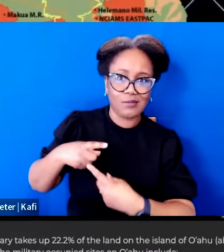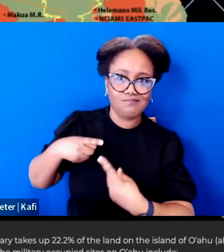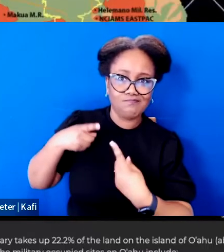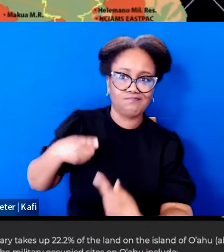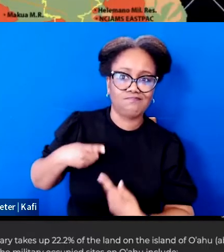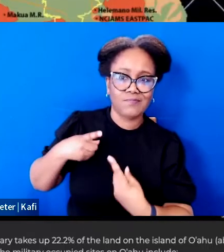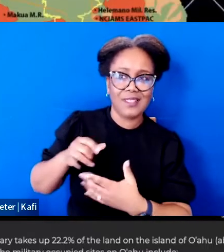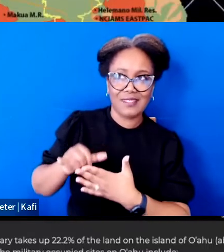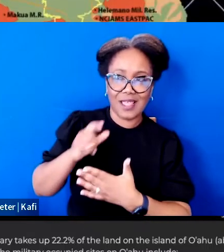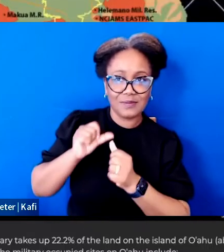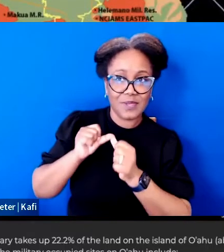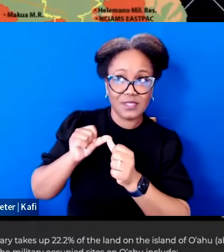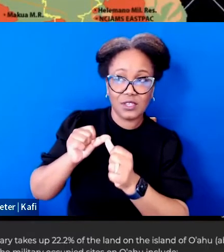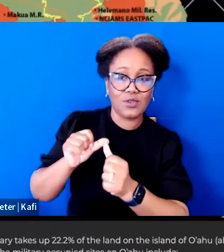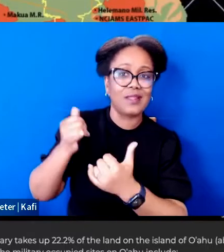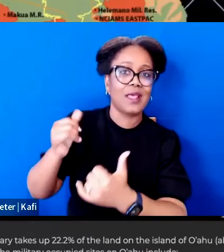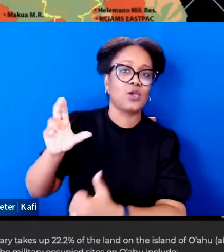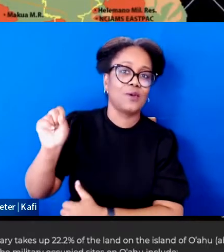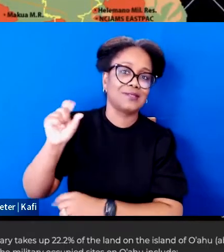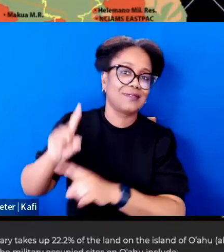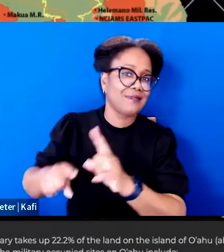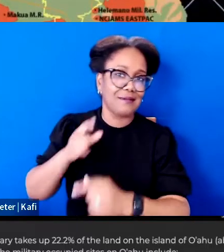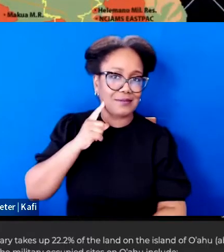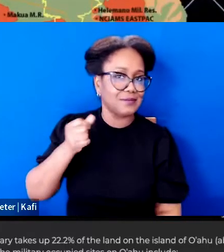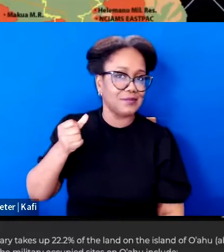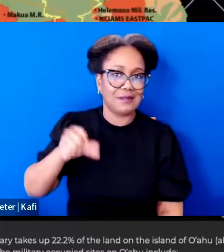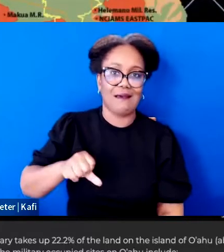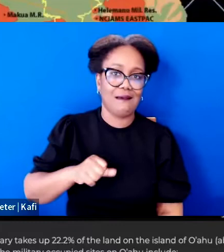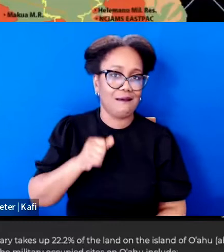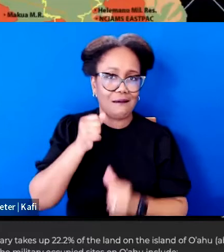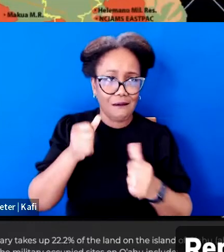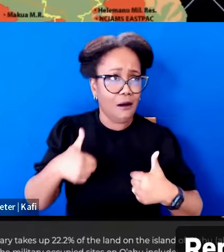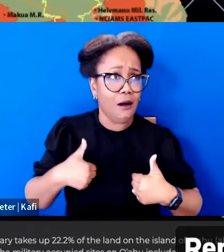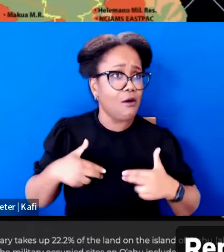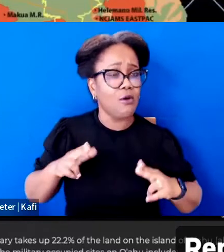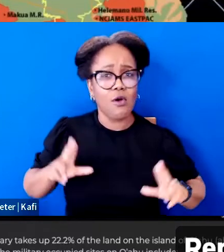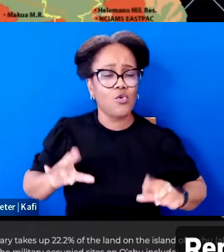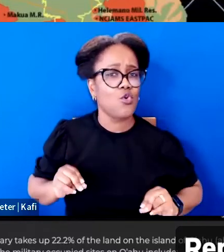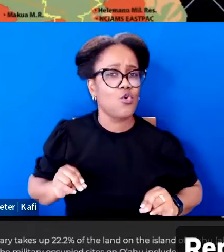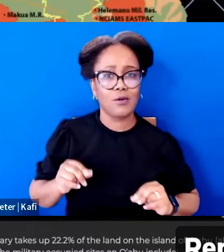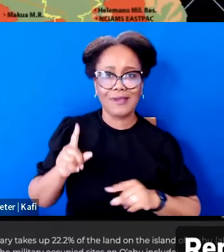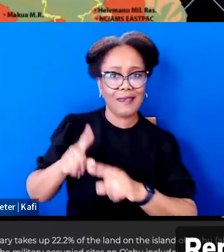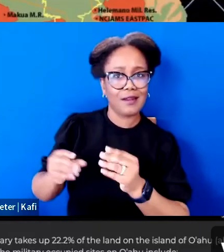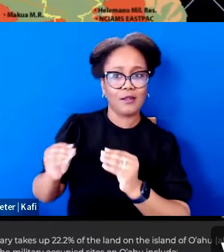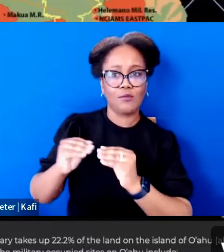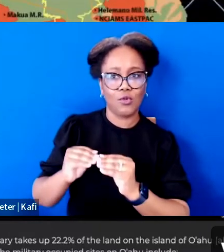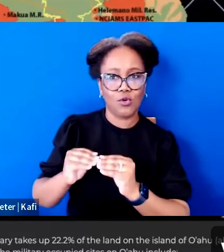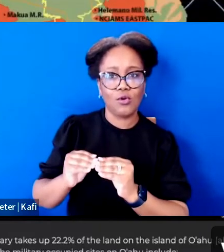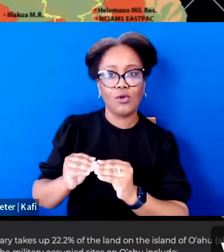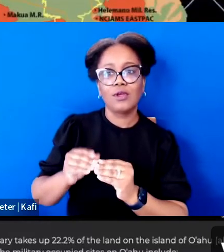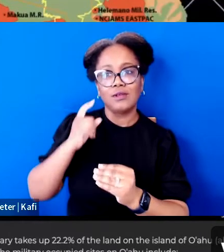deny it, as military families were actively getting sick. Reports included infants that were